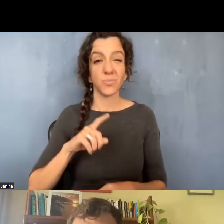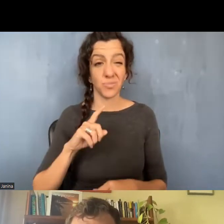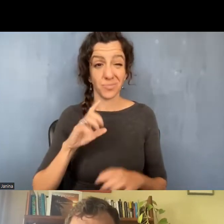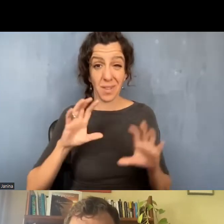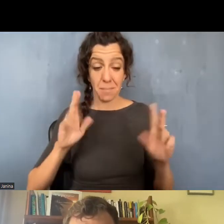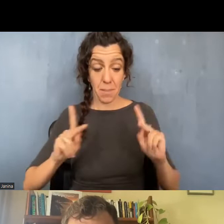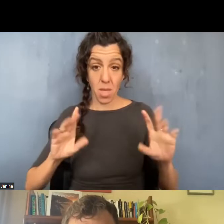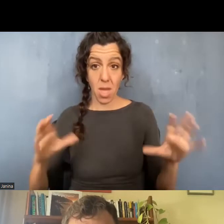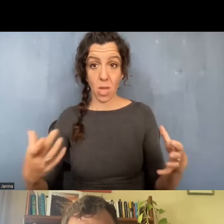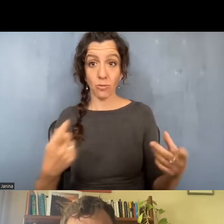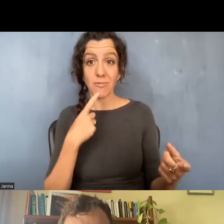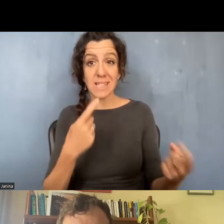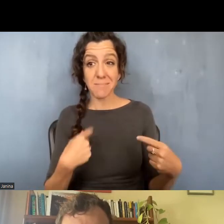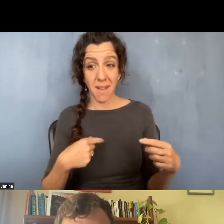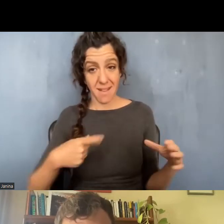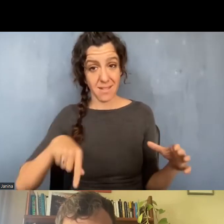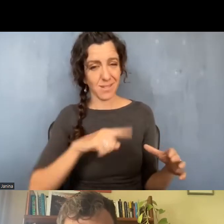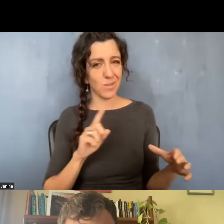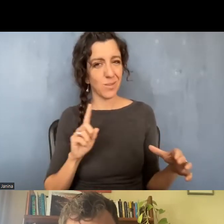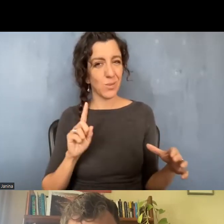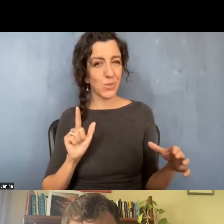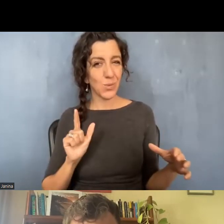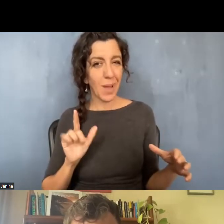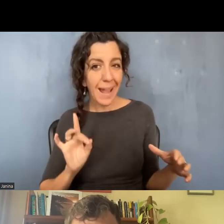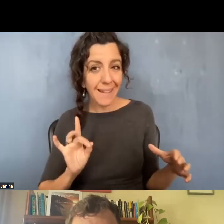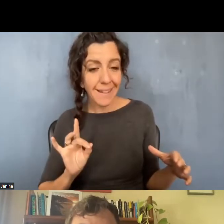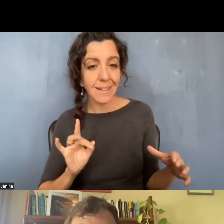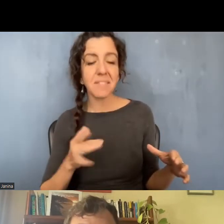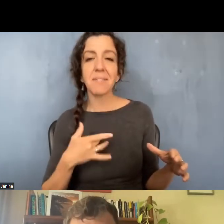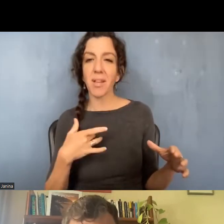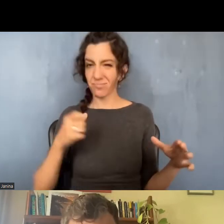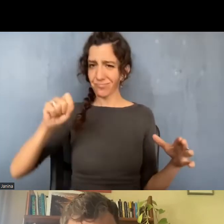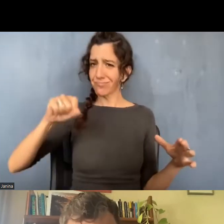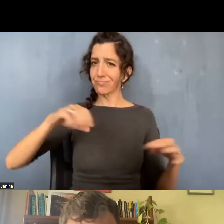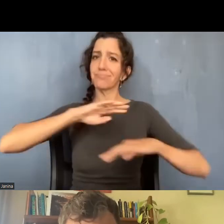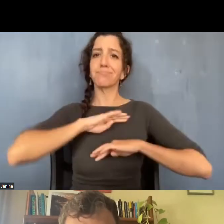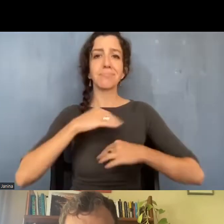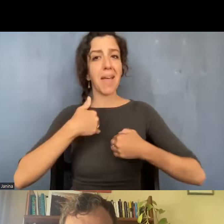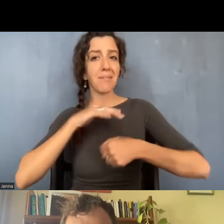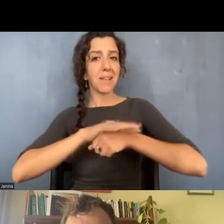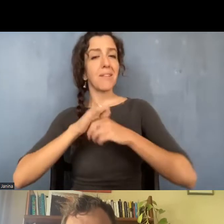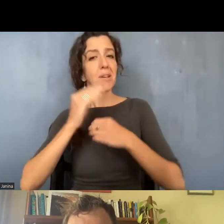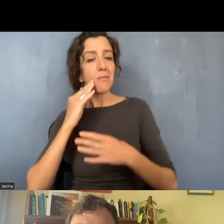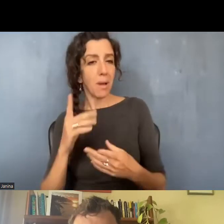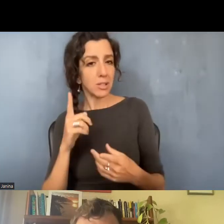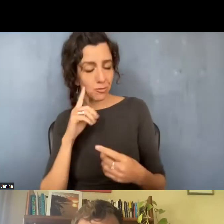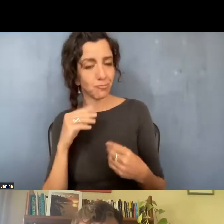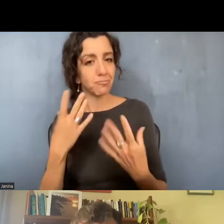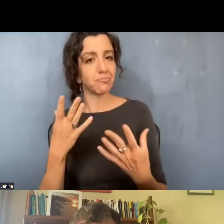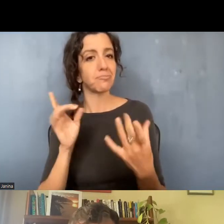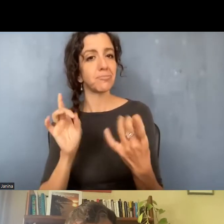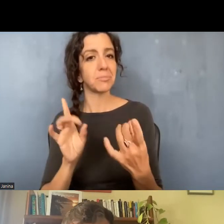had absolutely enough information to provide feedback and ideas. Next slide,